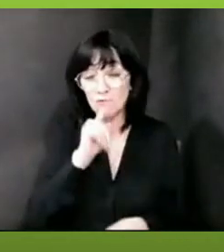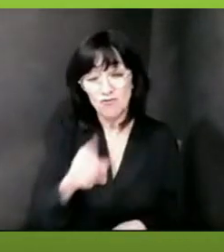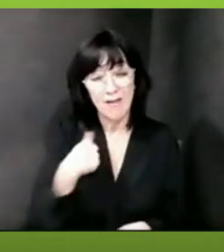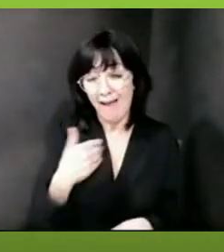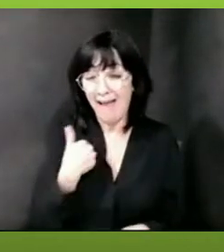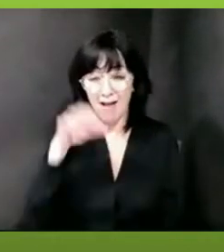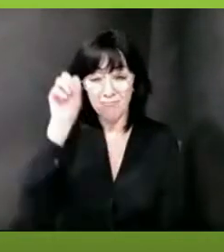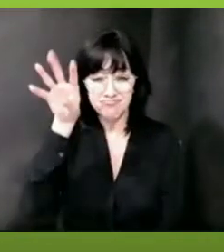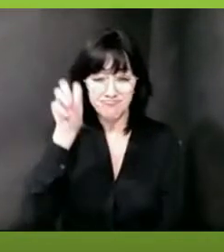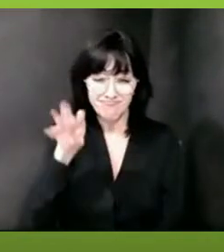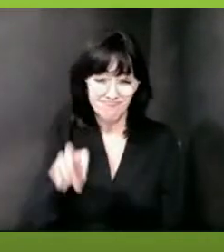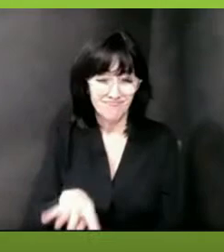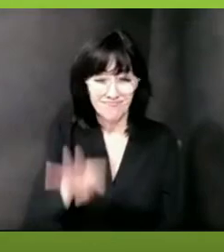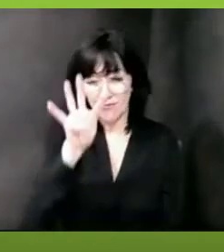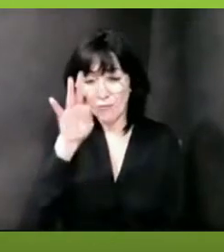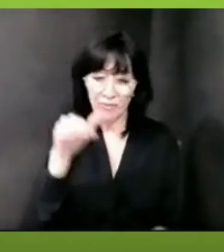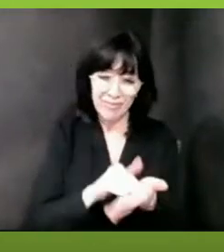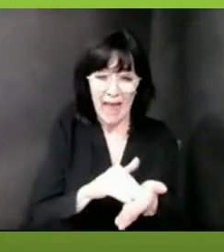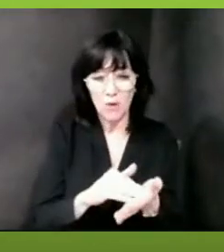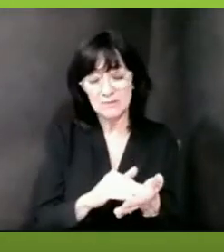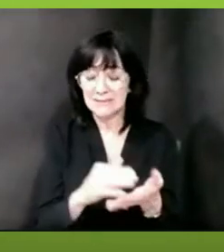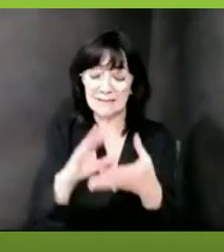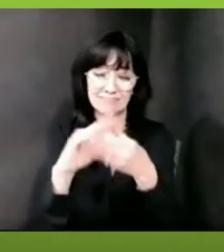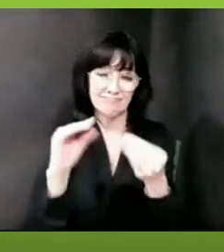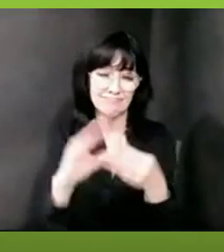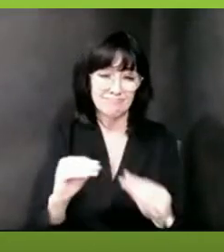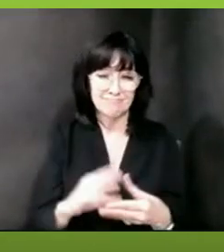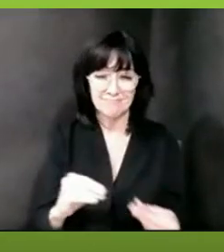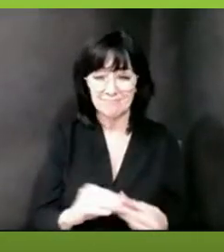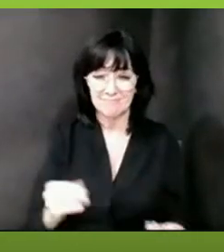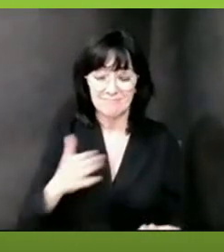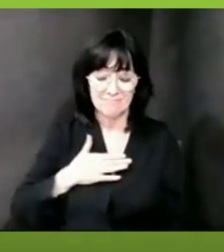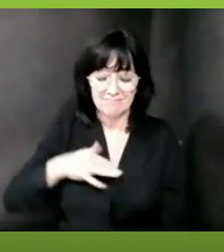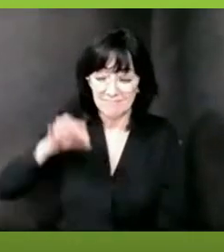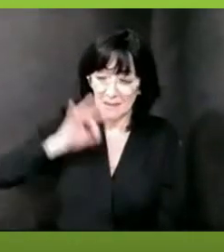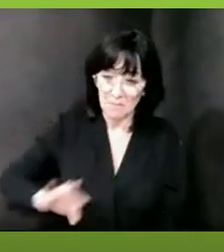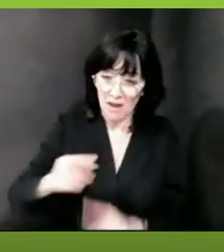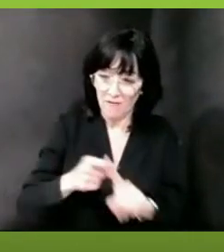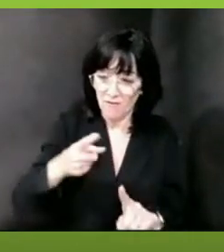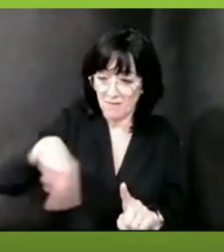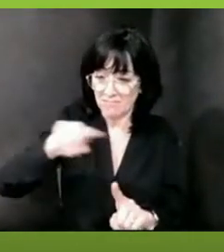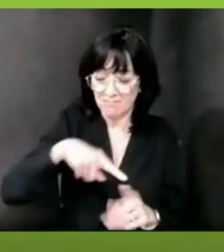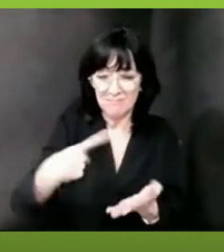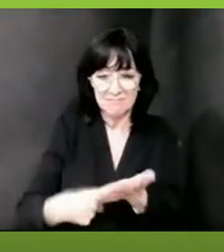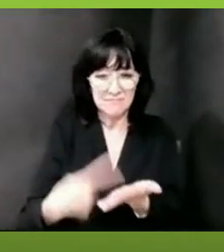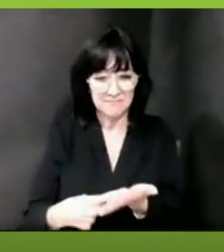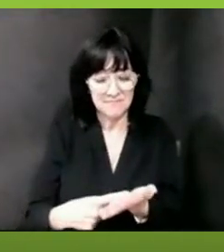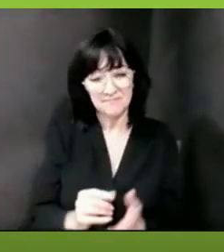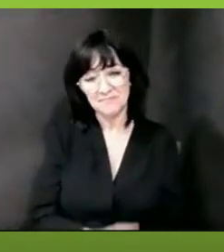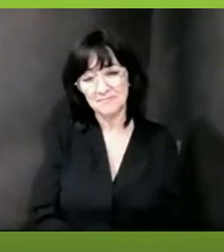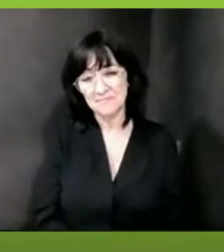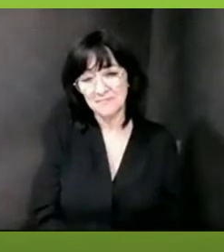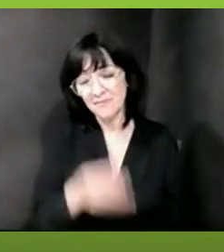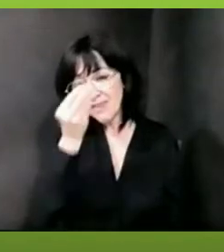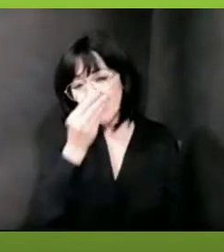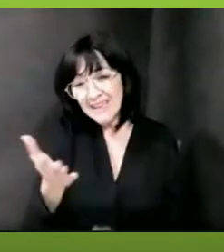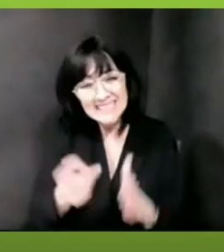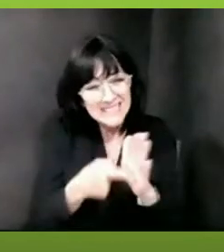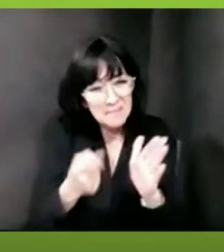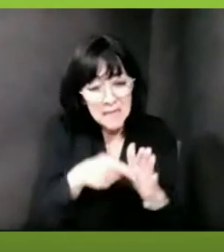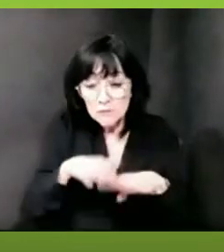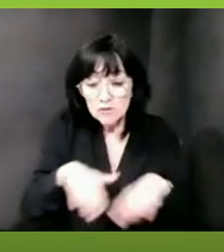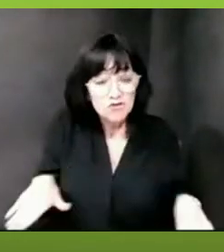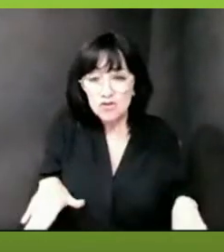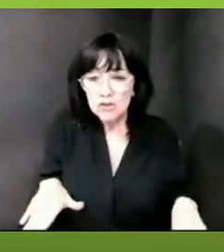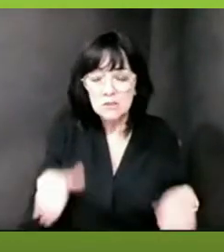Kids often, and sometimes adults, don't know how to ask for help. Sometimes they don't even know it's an option. And